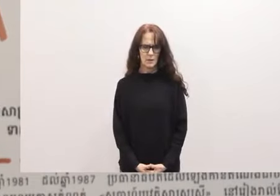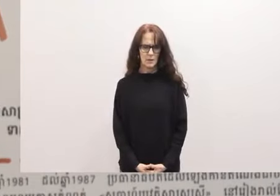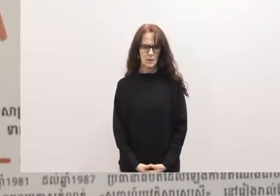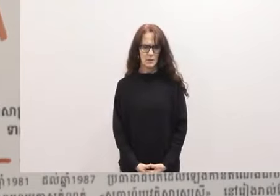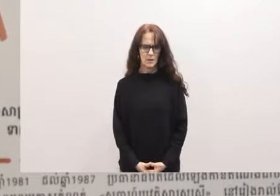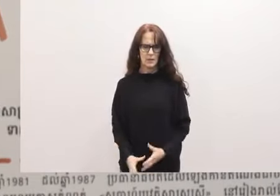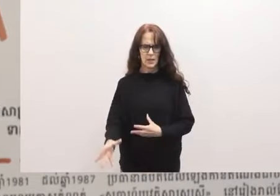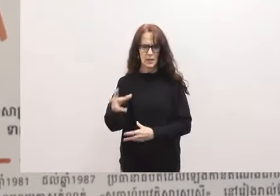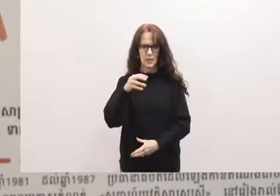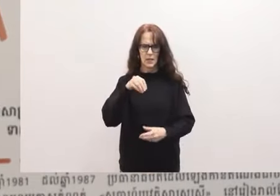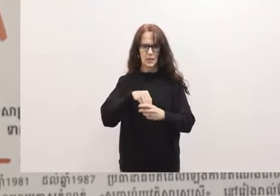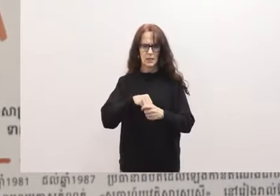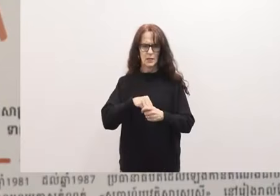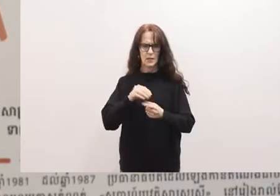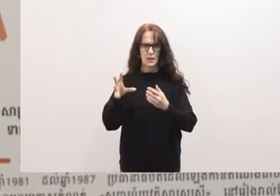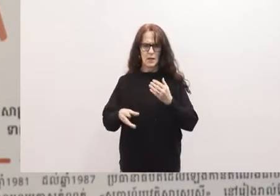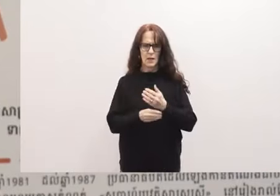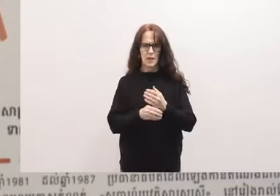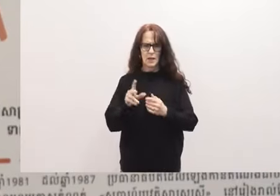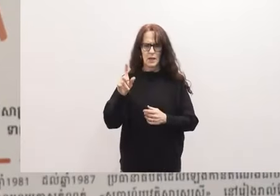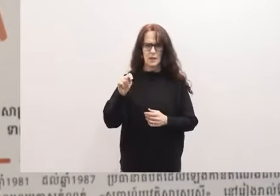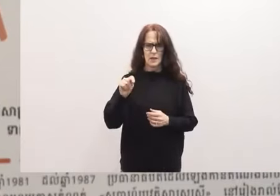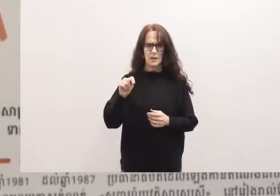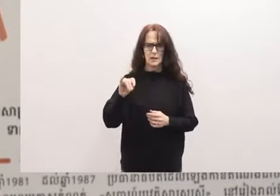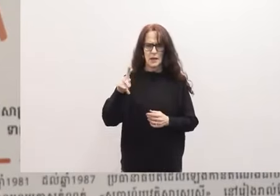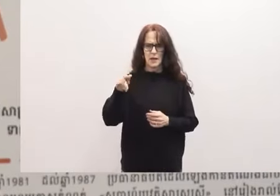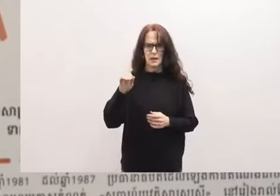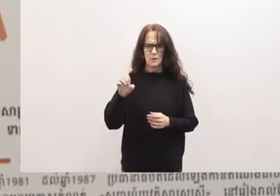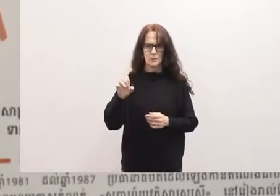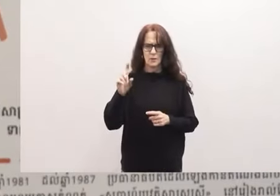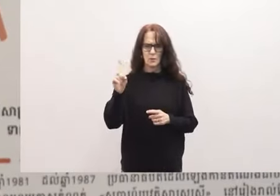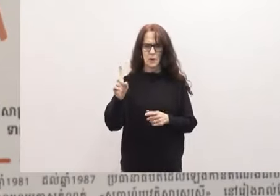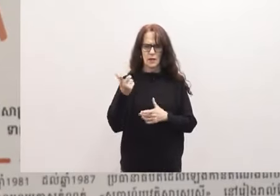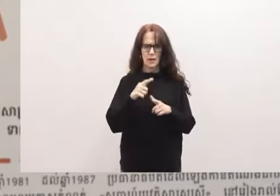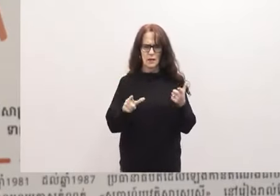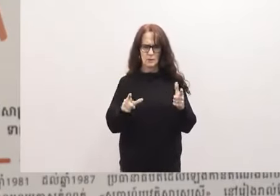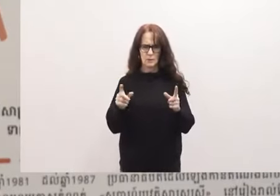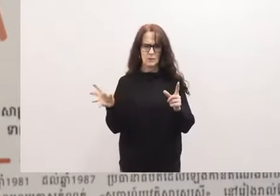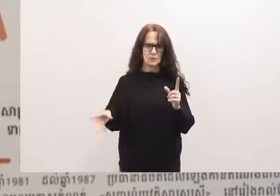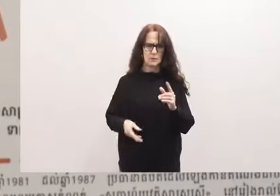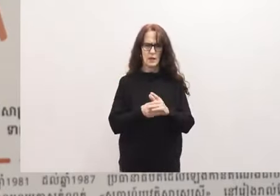Because this includes adding Title I language to the policy.